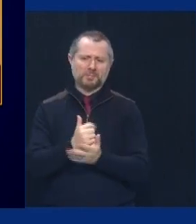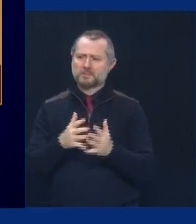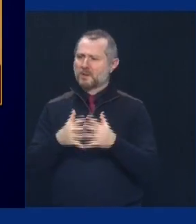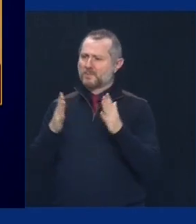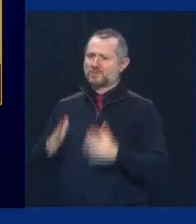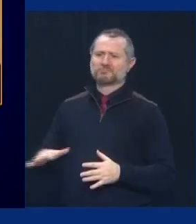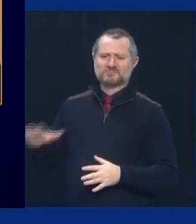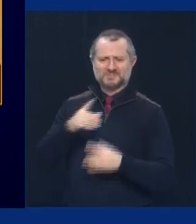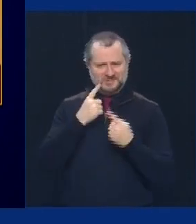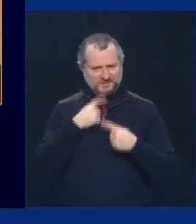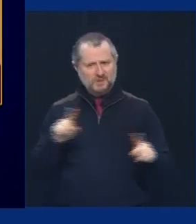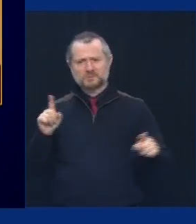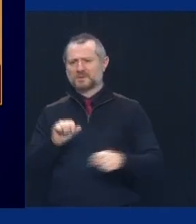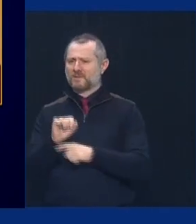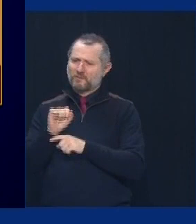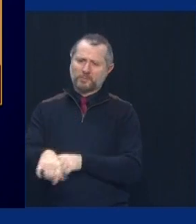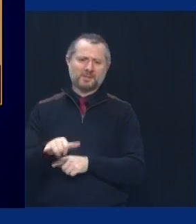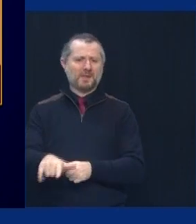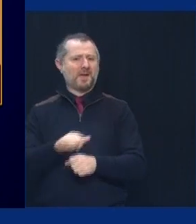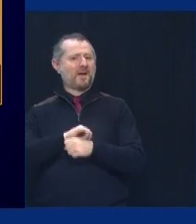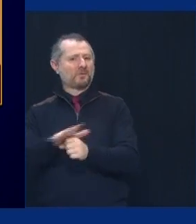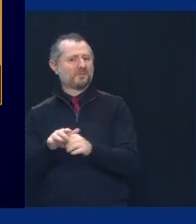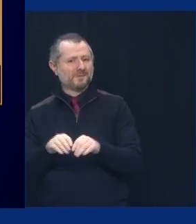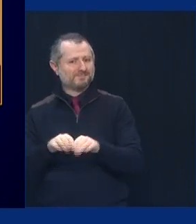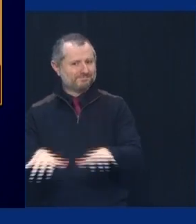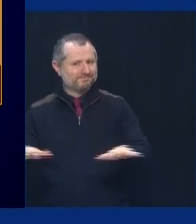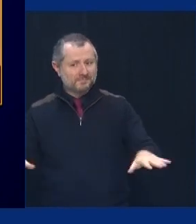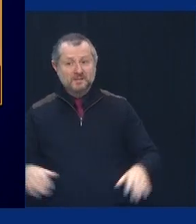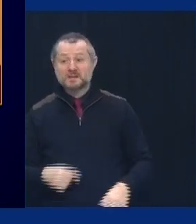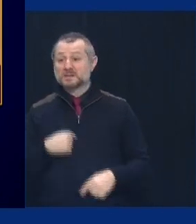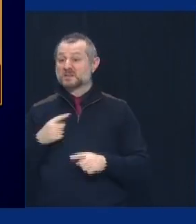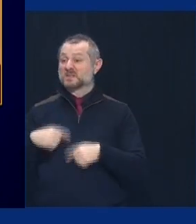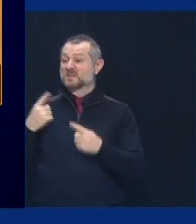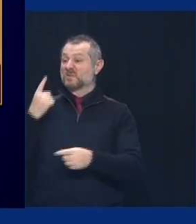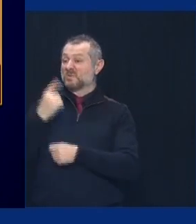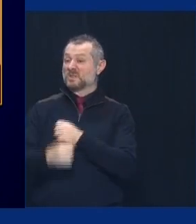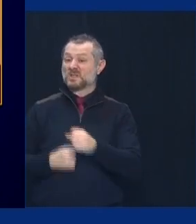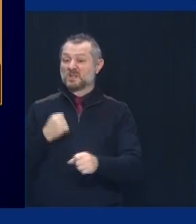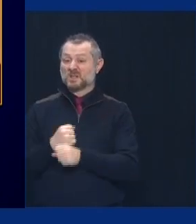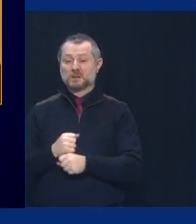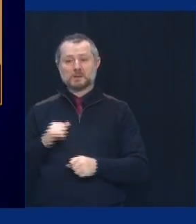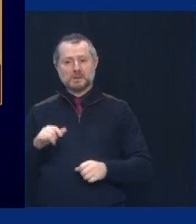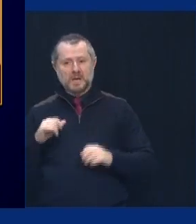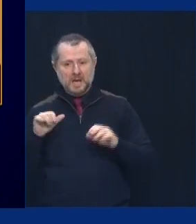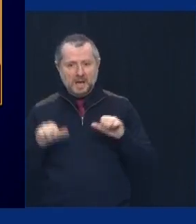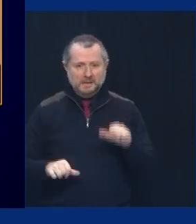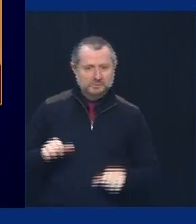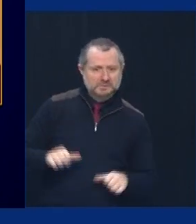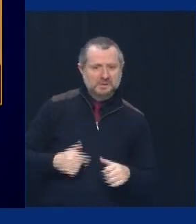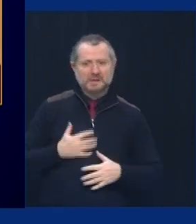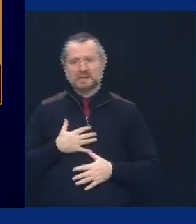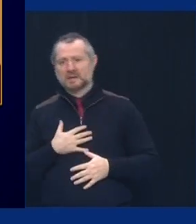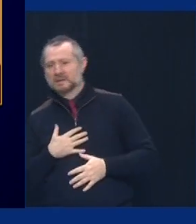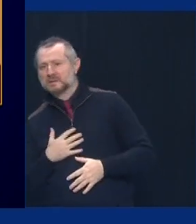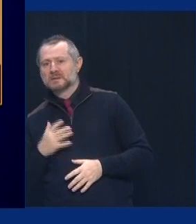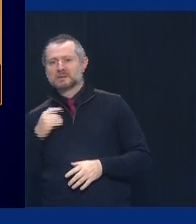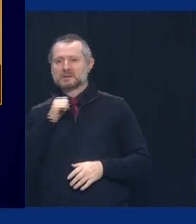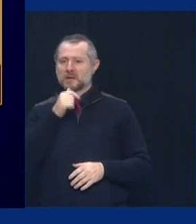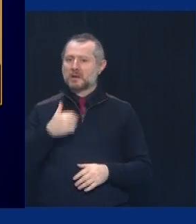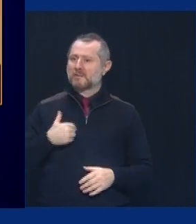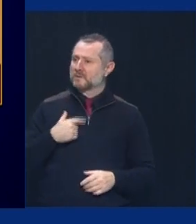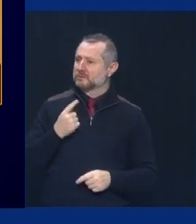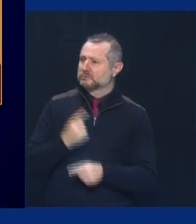this pandemic. I think during this past year of uncertainty and lack of sometimes accurate